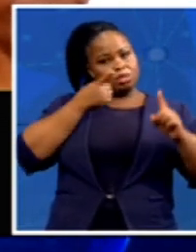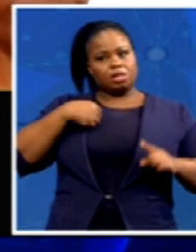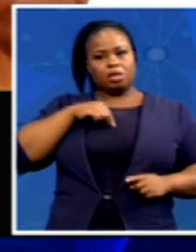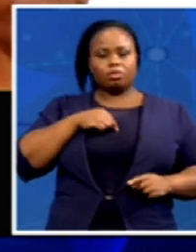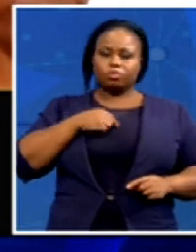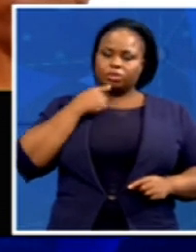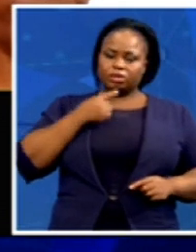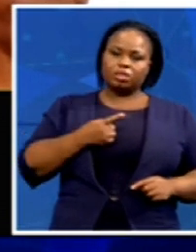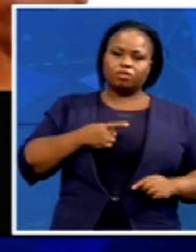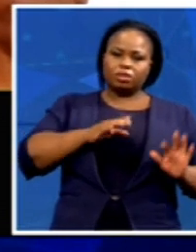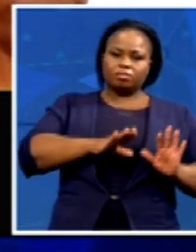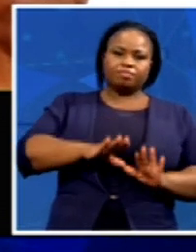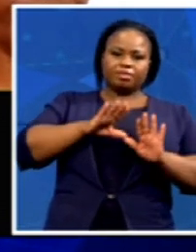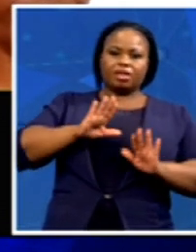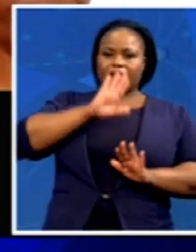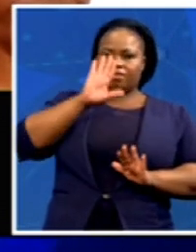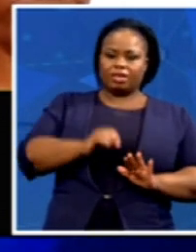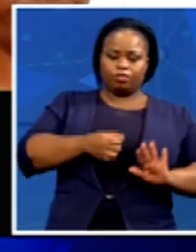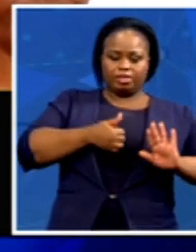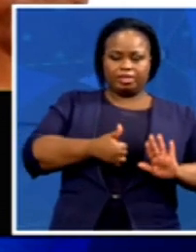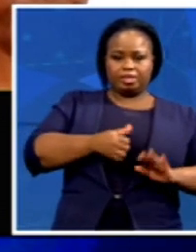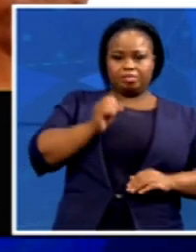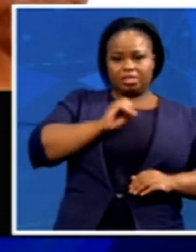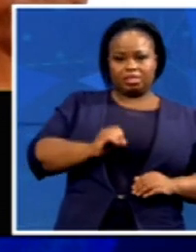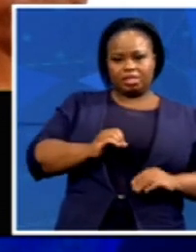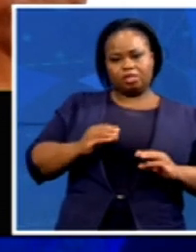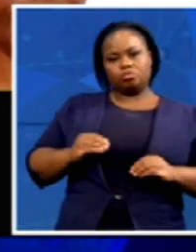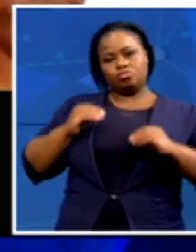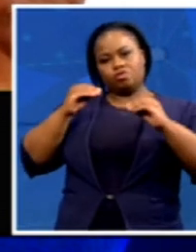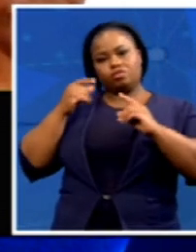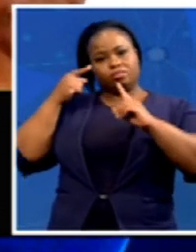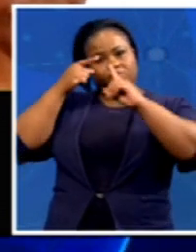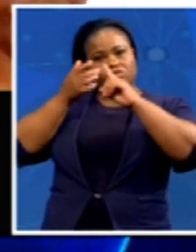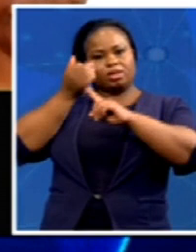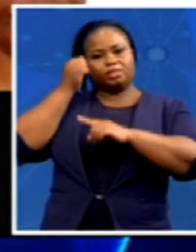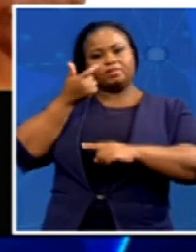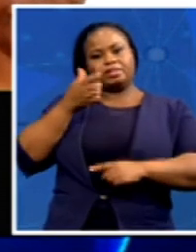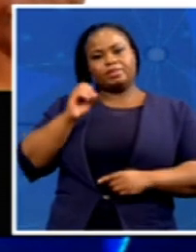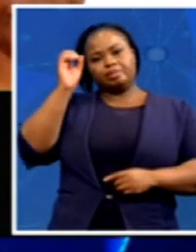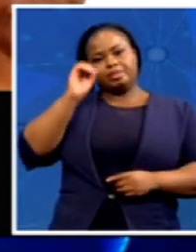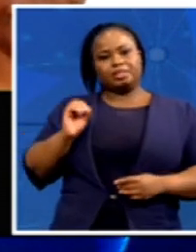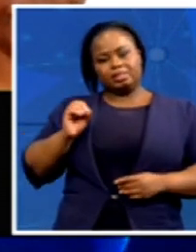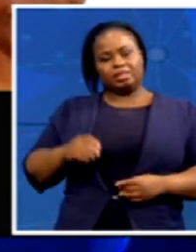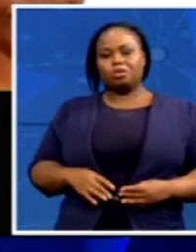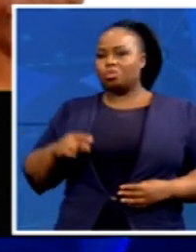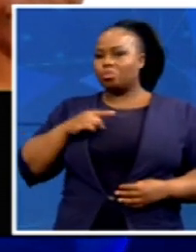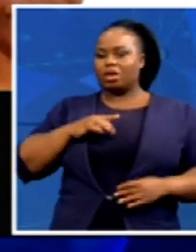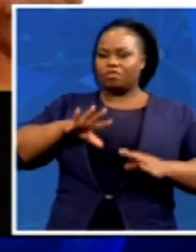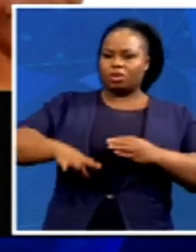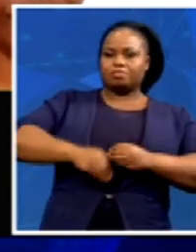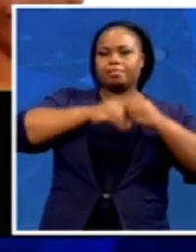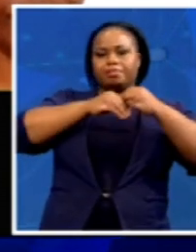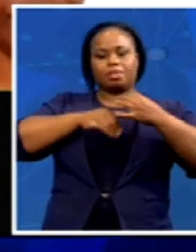to 70%, not trying to do boosters, because we know and are aware that if you have